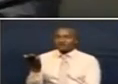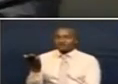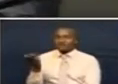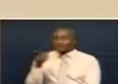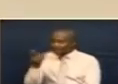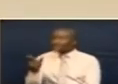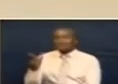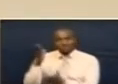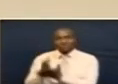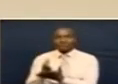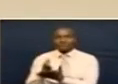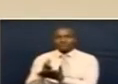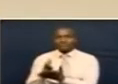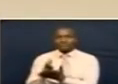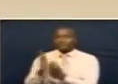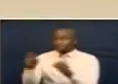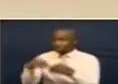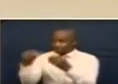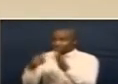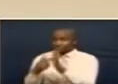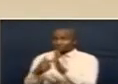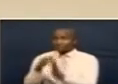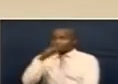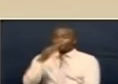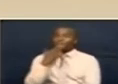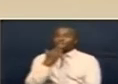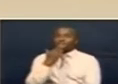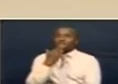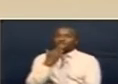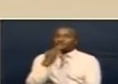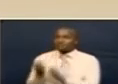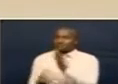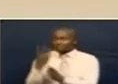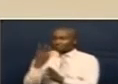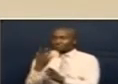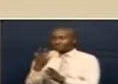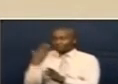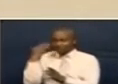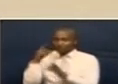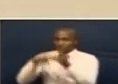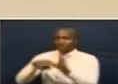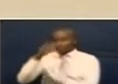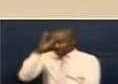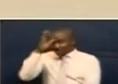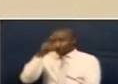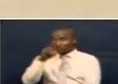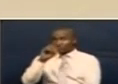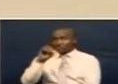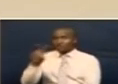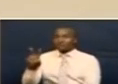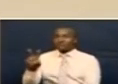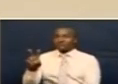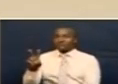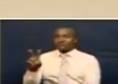it is. Giving you an example, Musalia ran on a party called KANU in 2002,